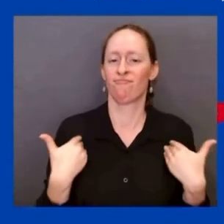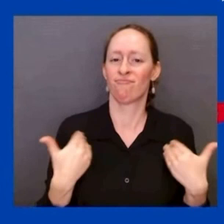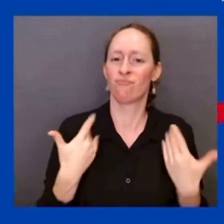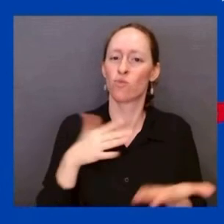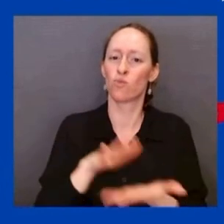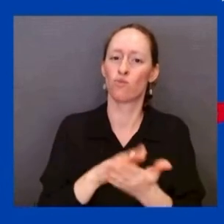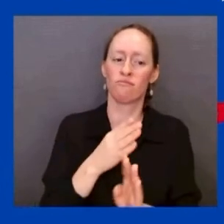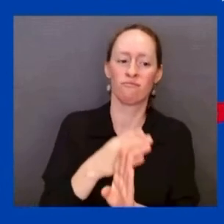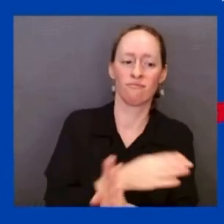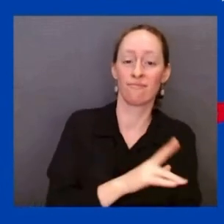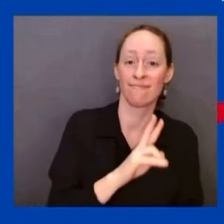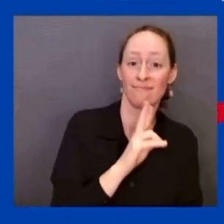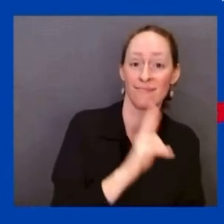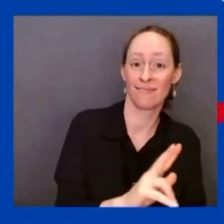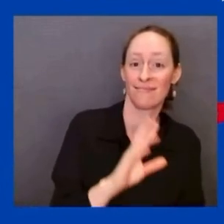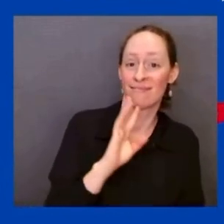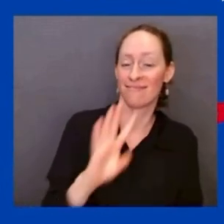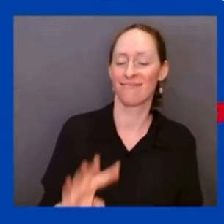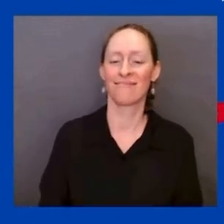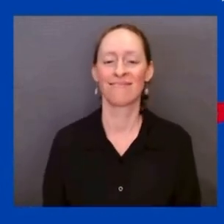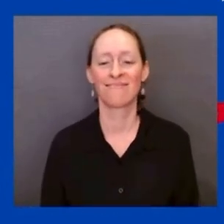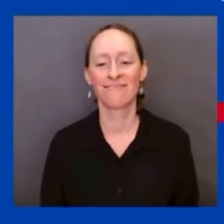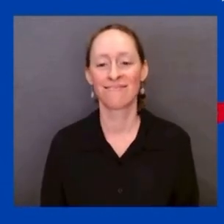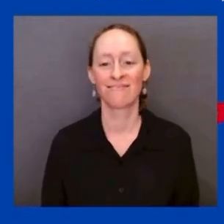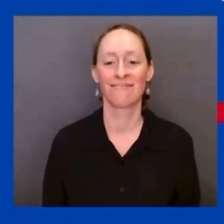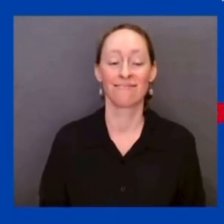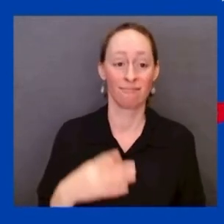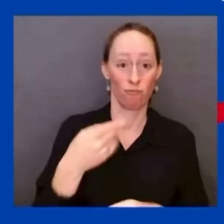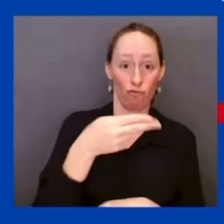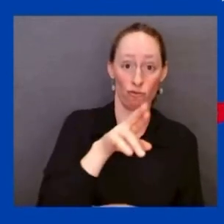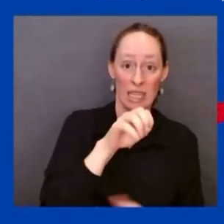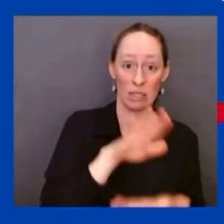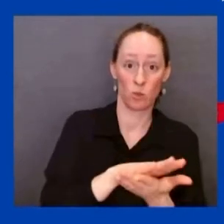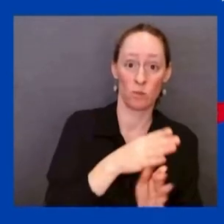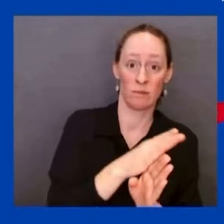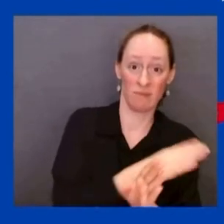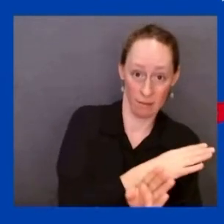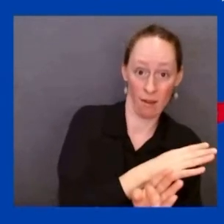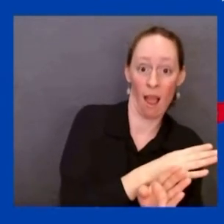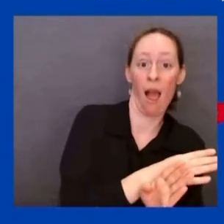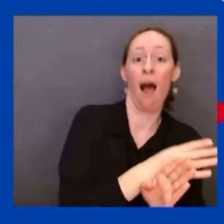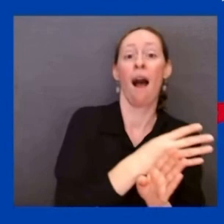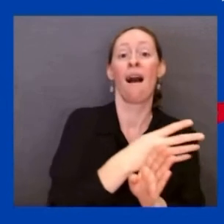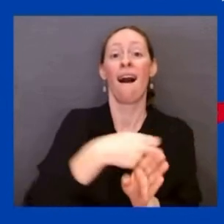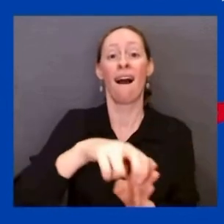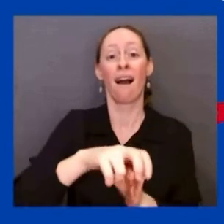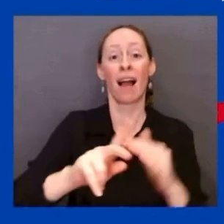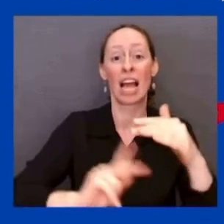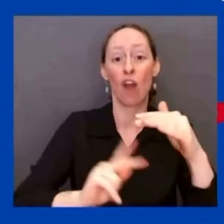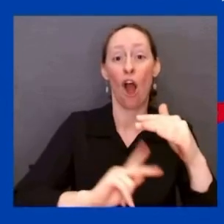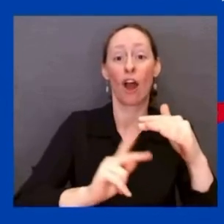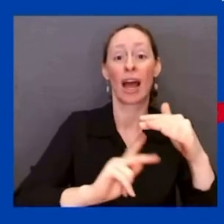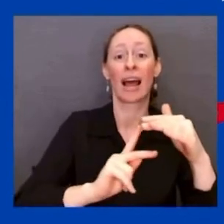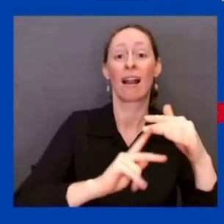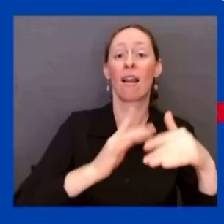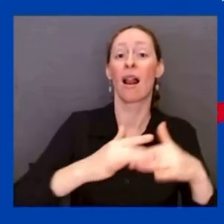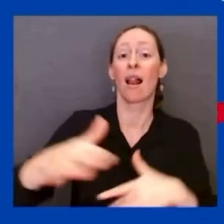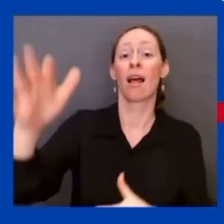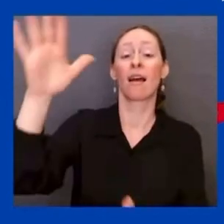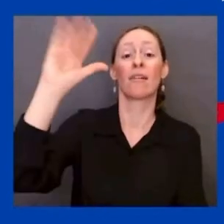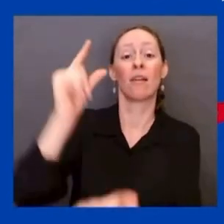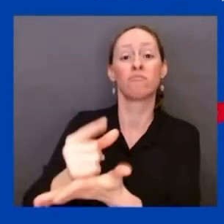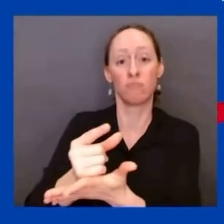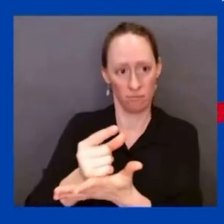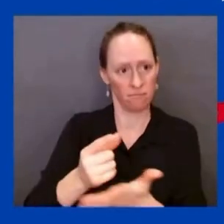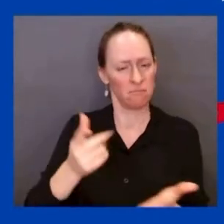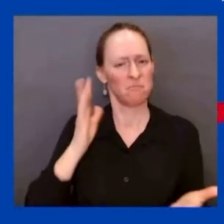that prepares our students for their next steps. And it supports apprenticeships and